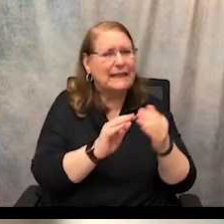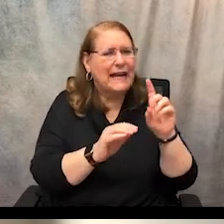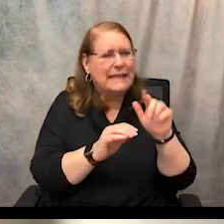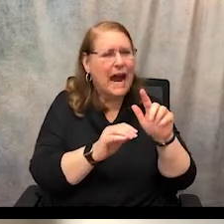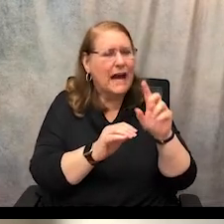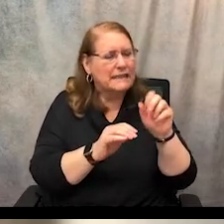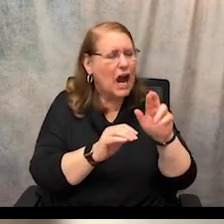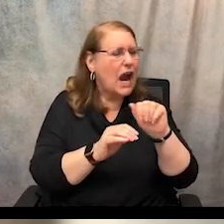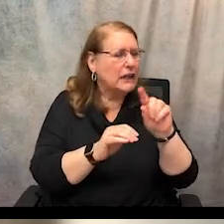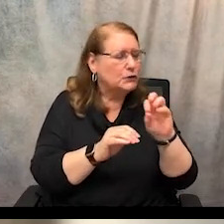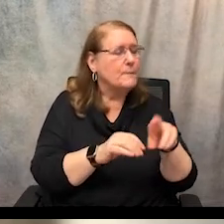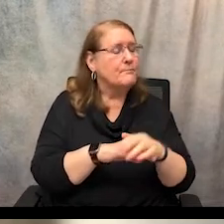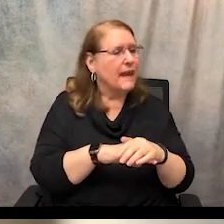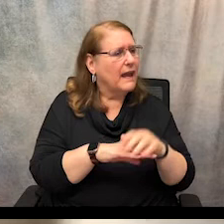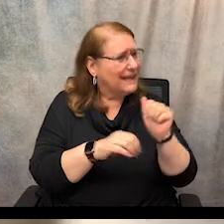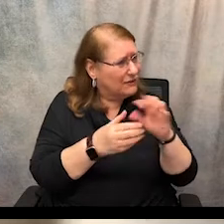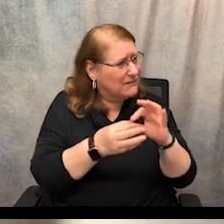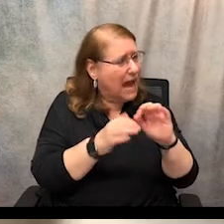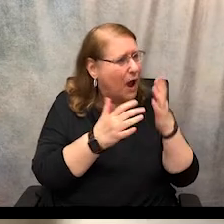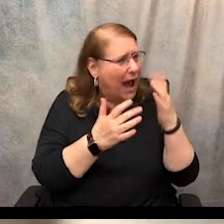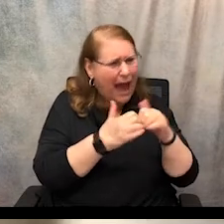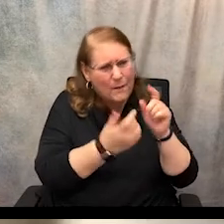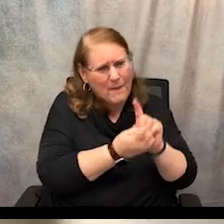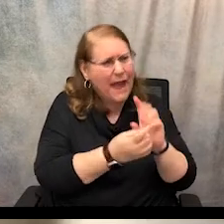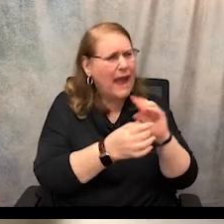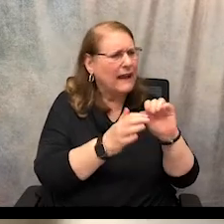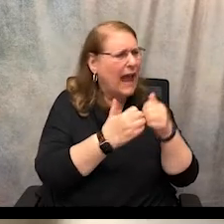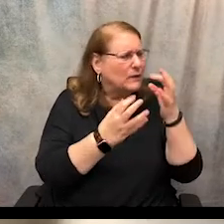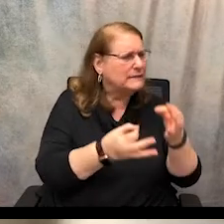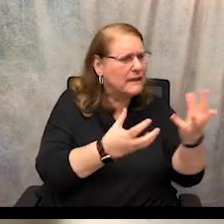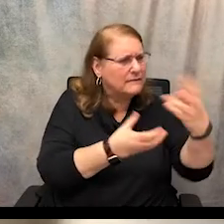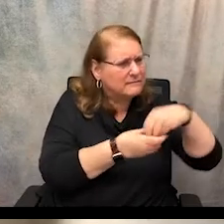what point you decided to integrate his story into the film? Sure.